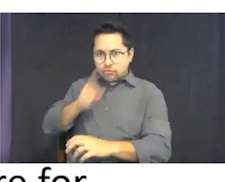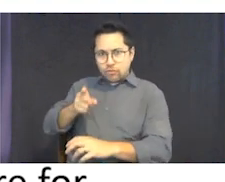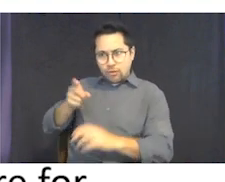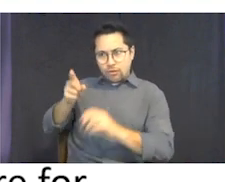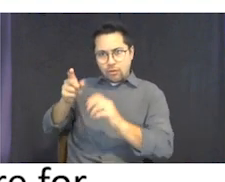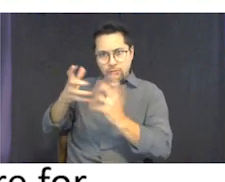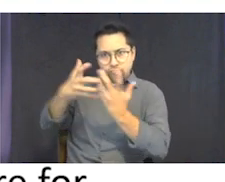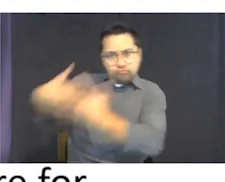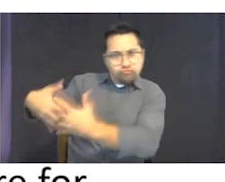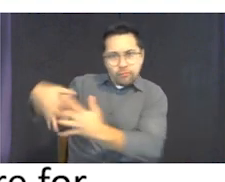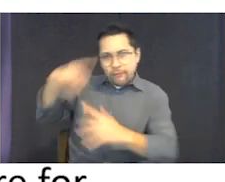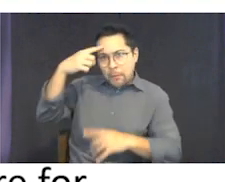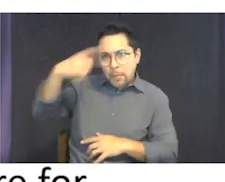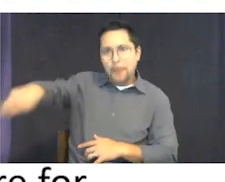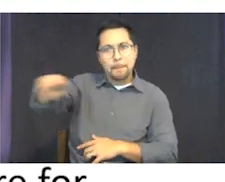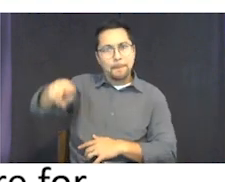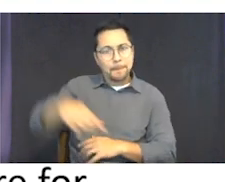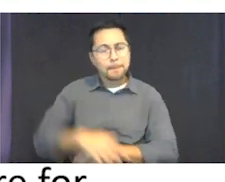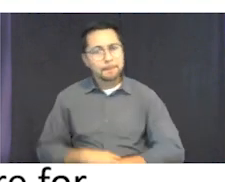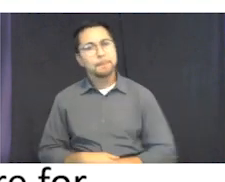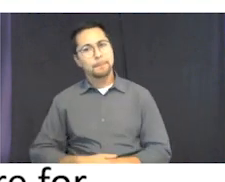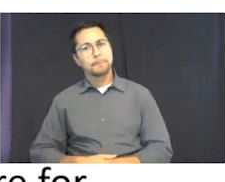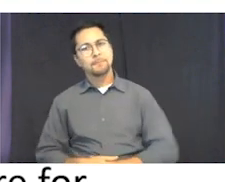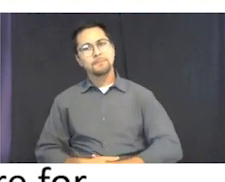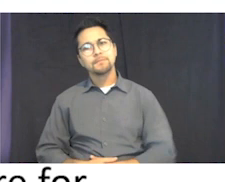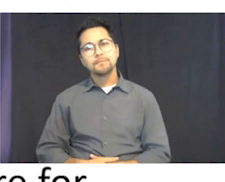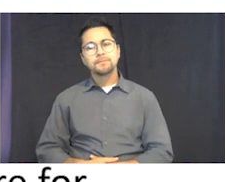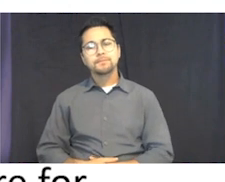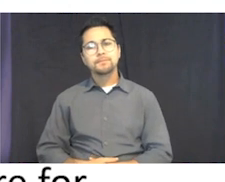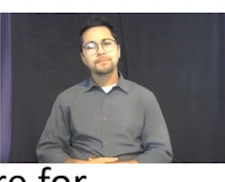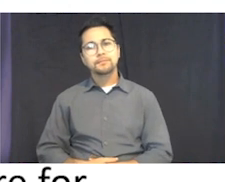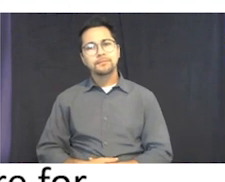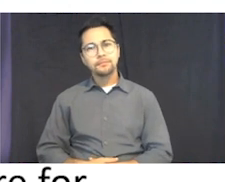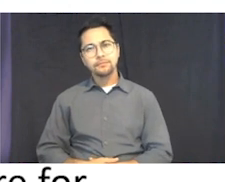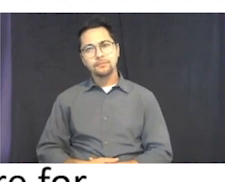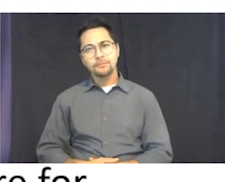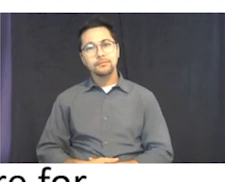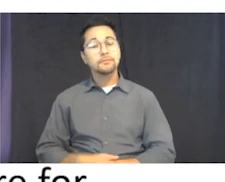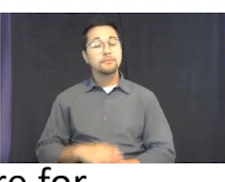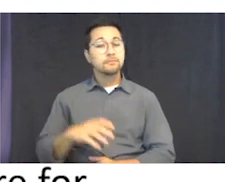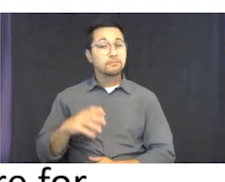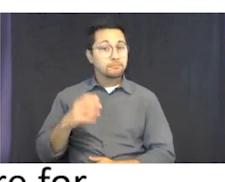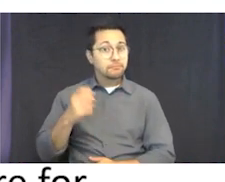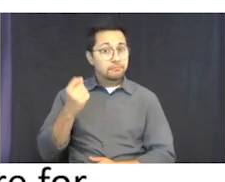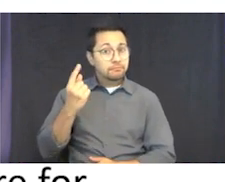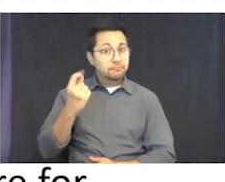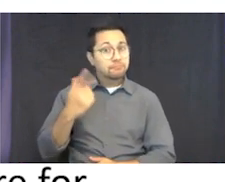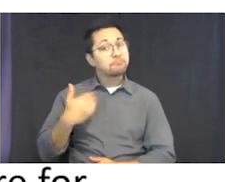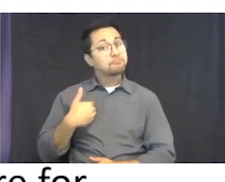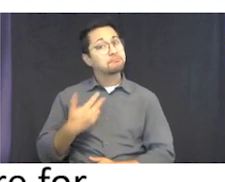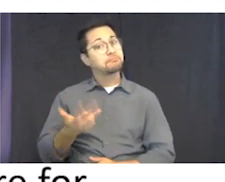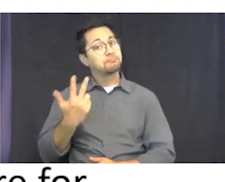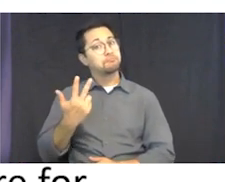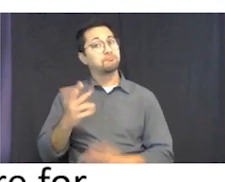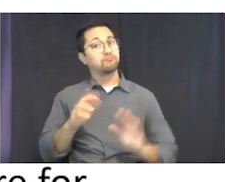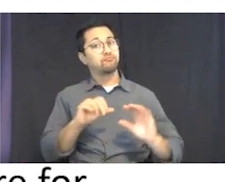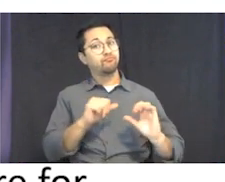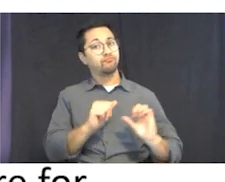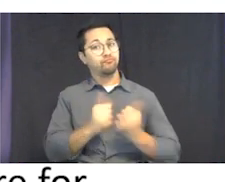those services and supports for which they've been deemed eligible to receive. So there's three agencies that are